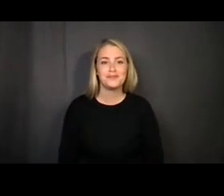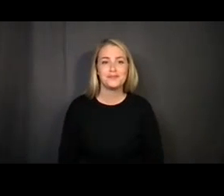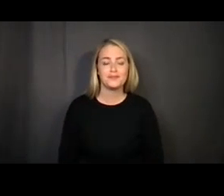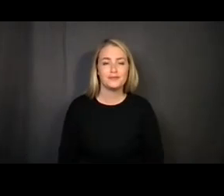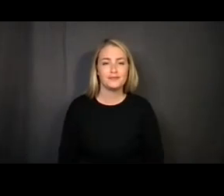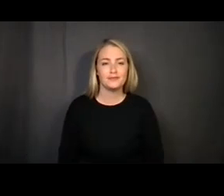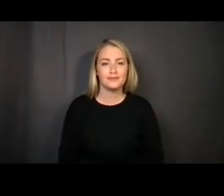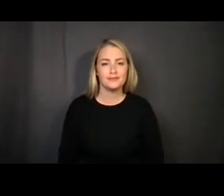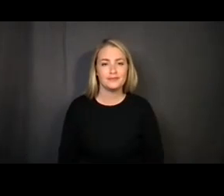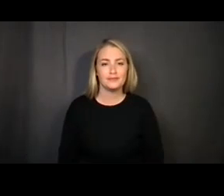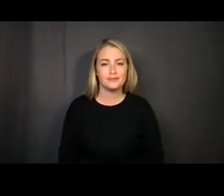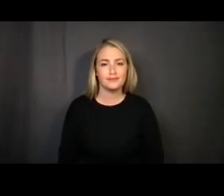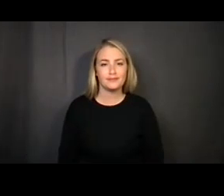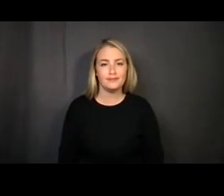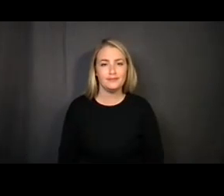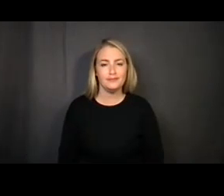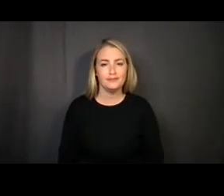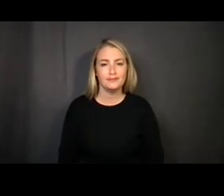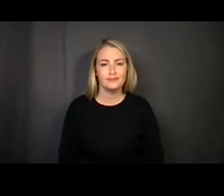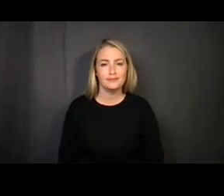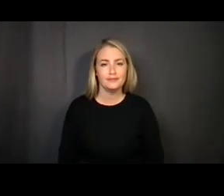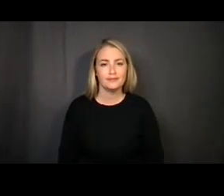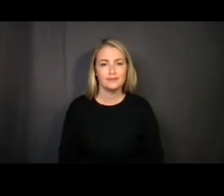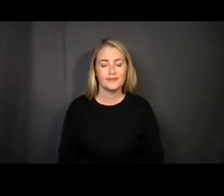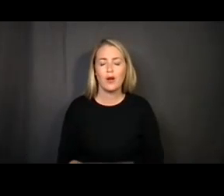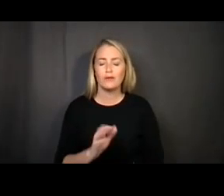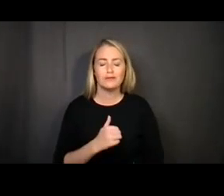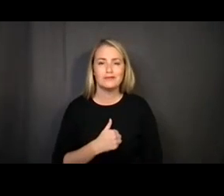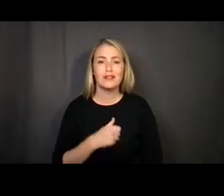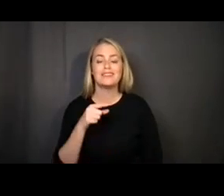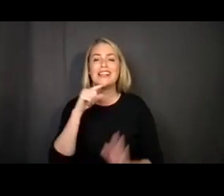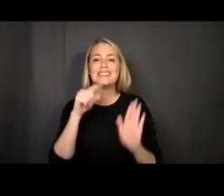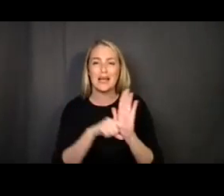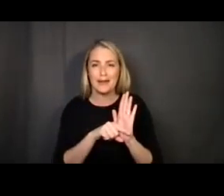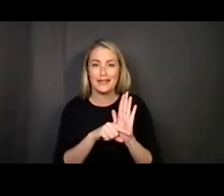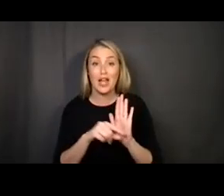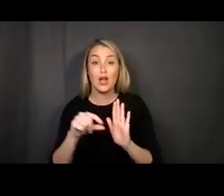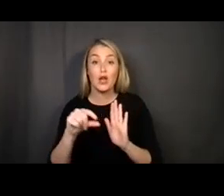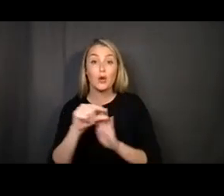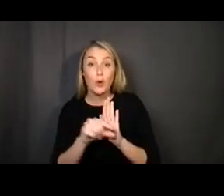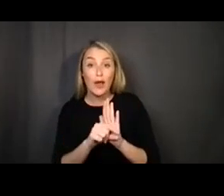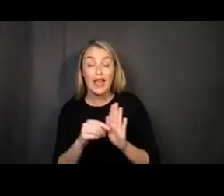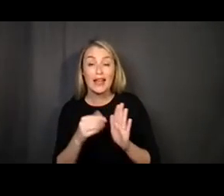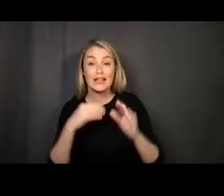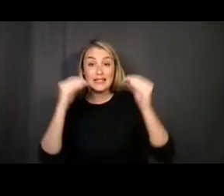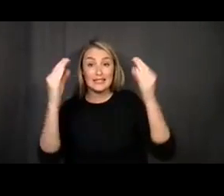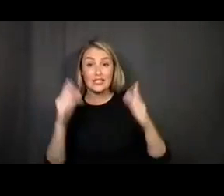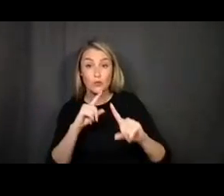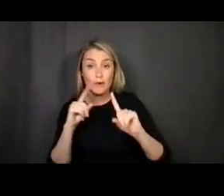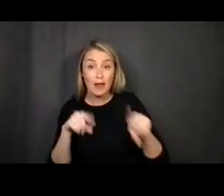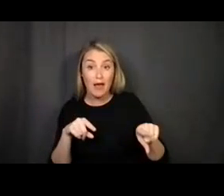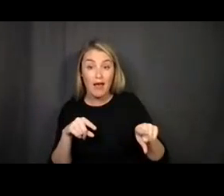different courses and you can, oh no, this is an assignment. So it's graded, it even has a reply from the teacher and feedback.